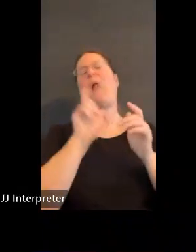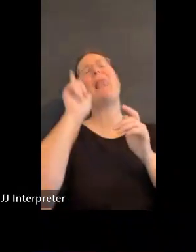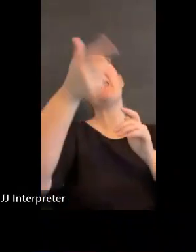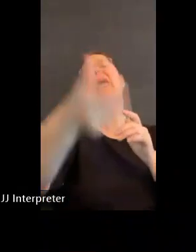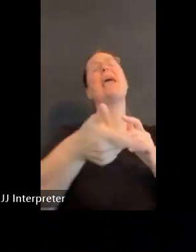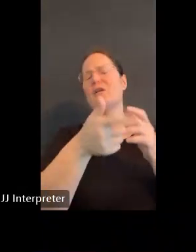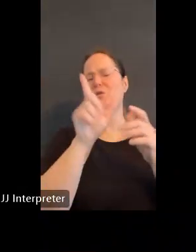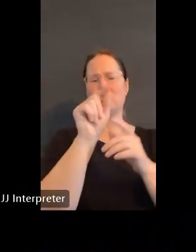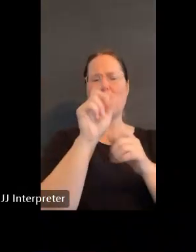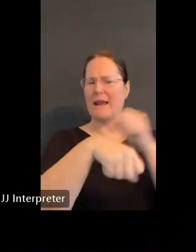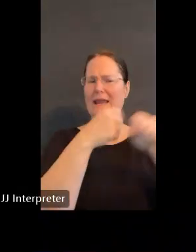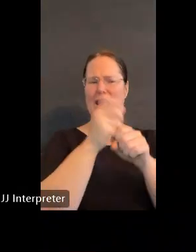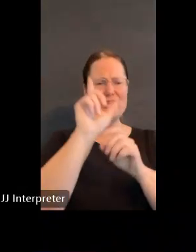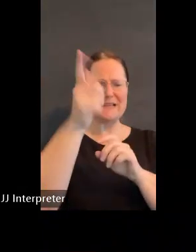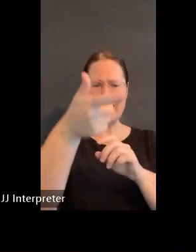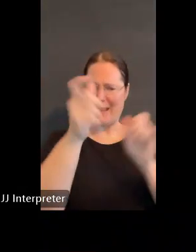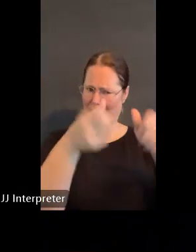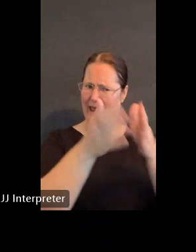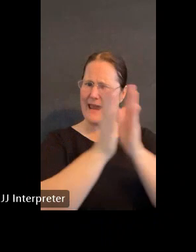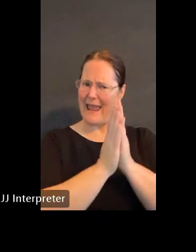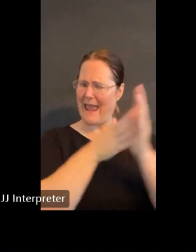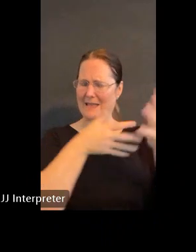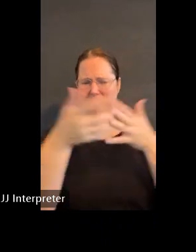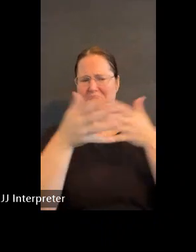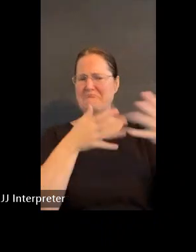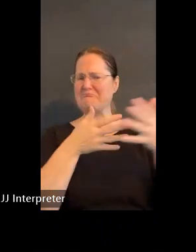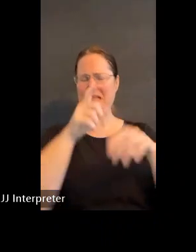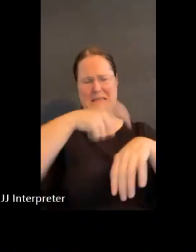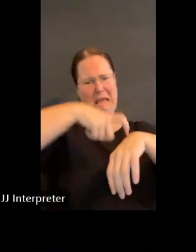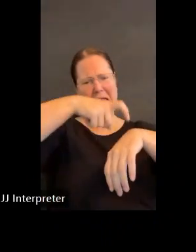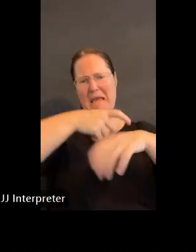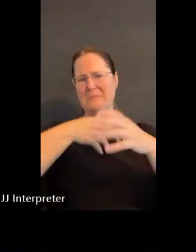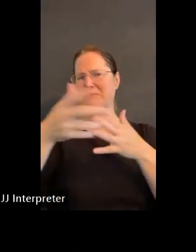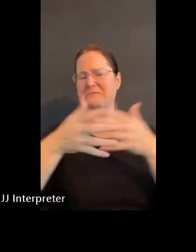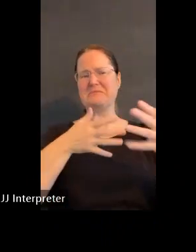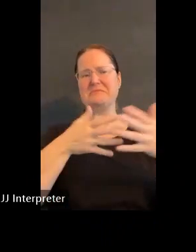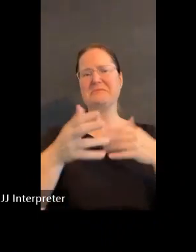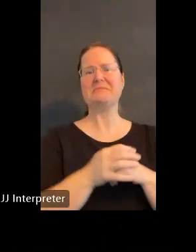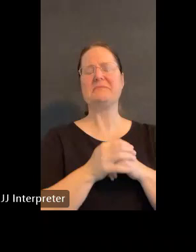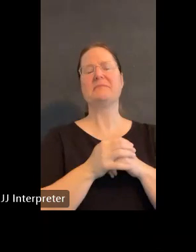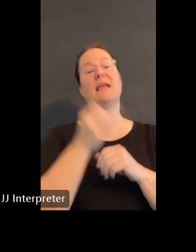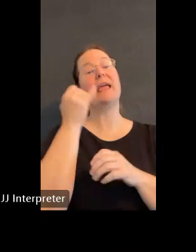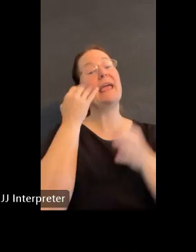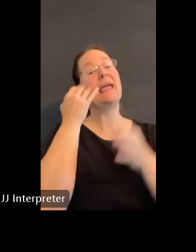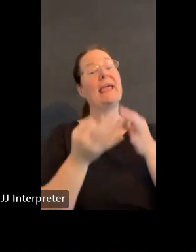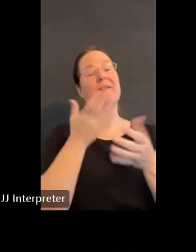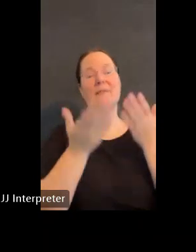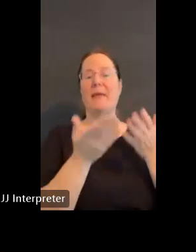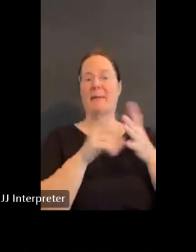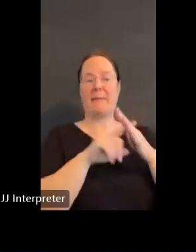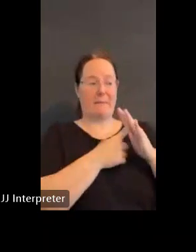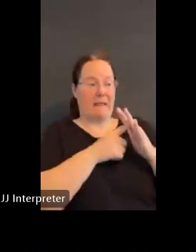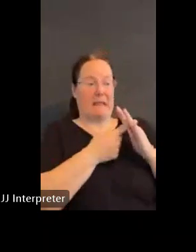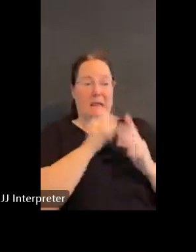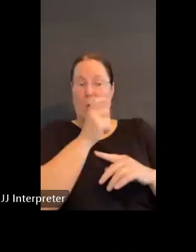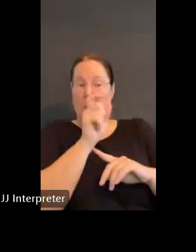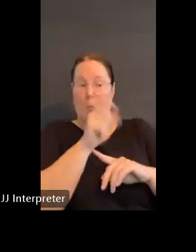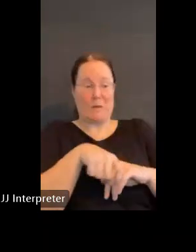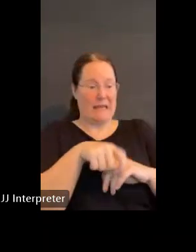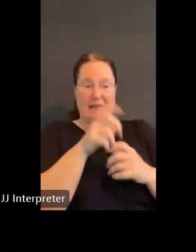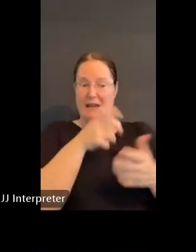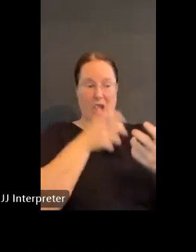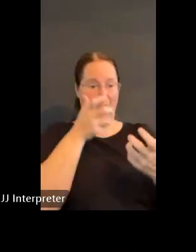can change. So even if they didn't need the accommodation at the beginning, they might need it now.